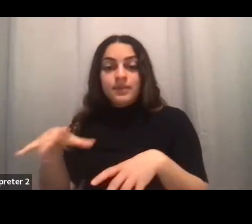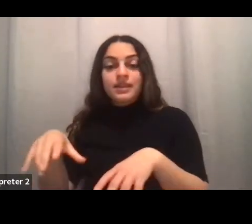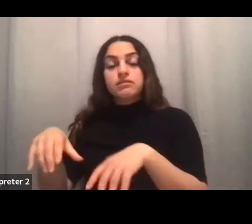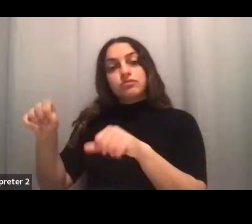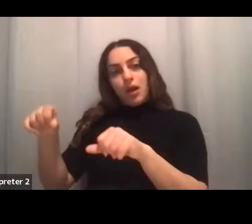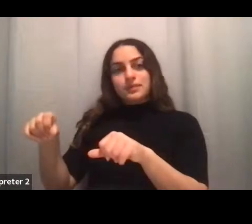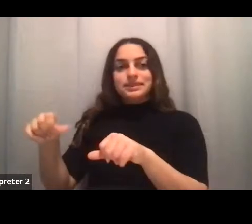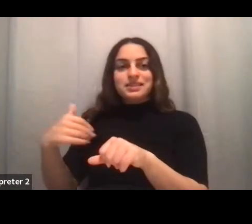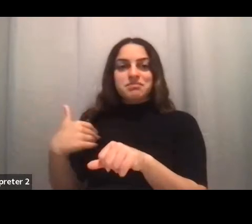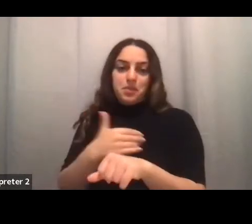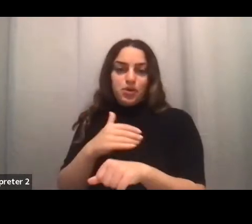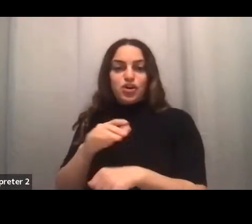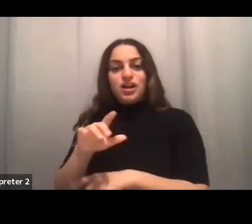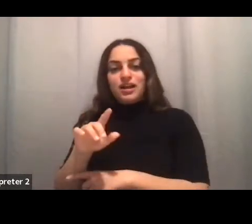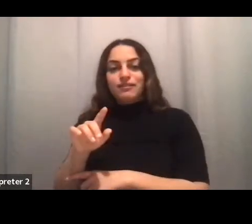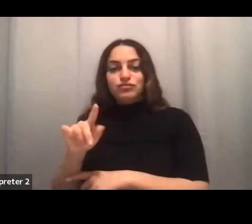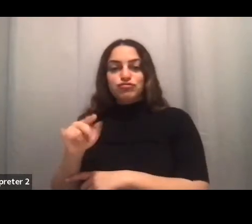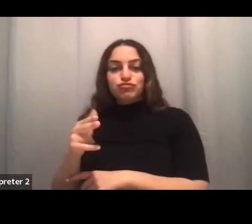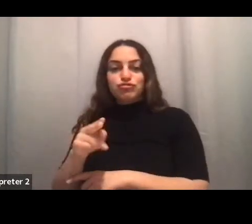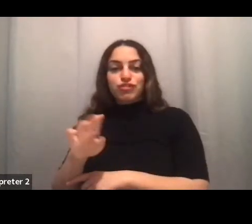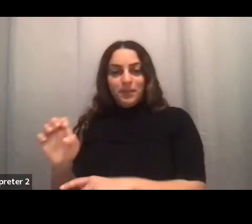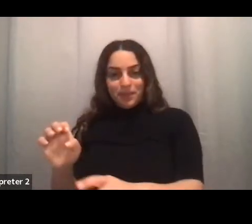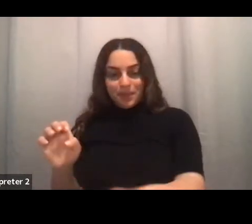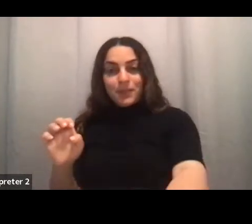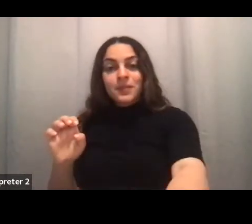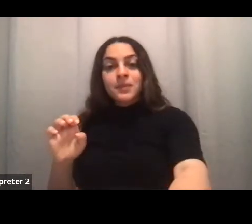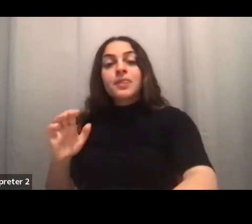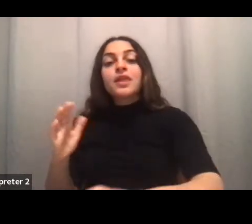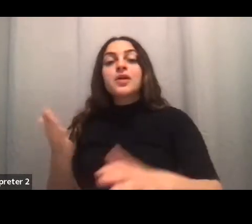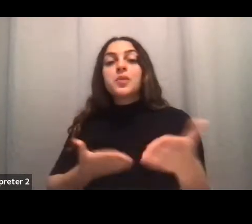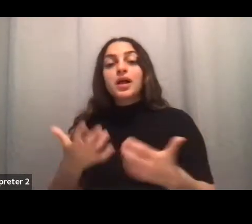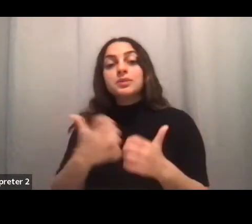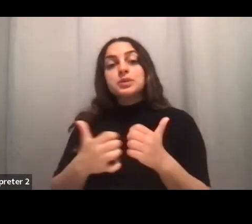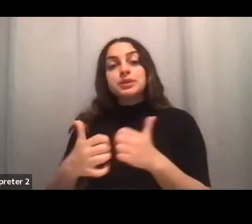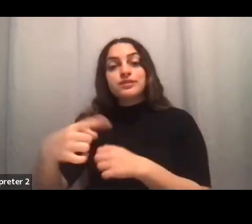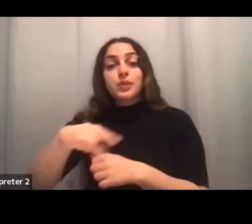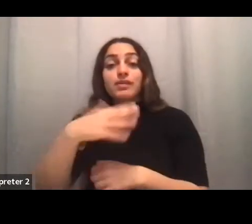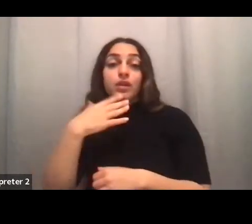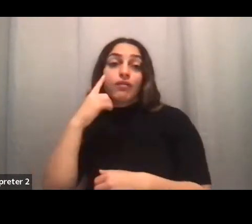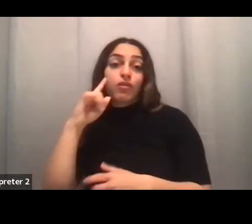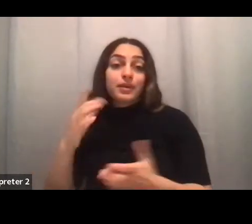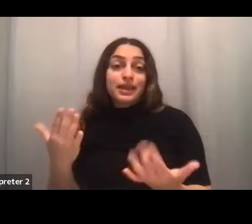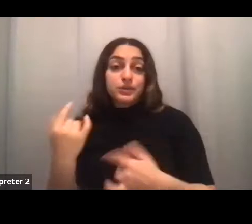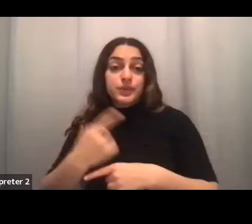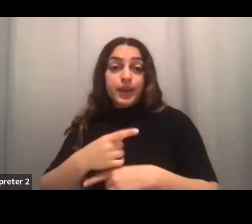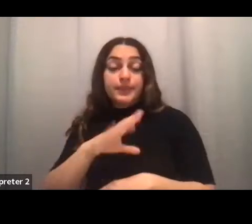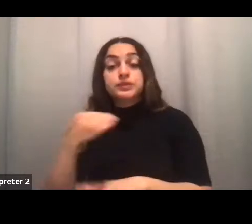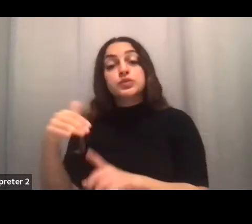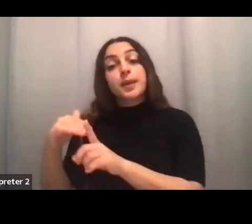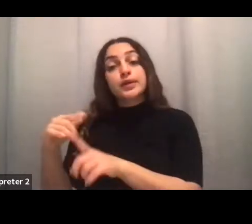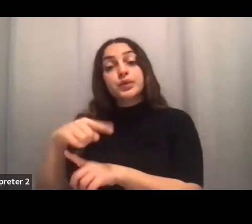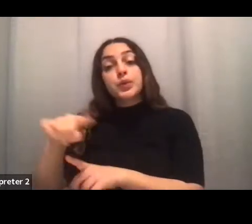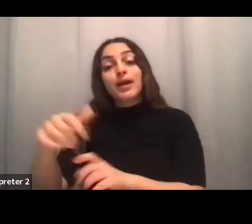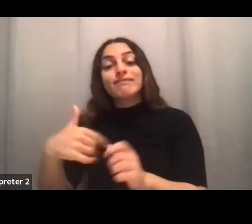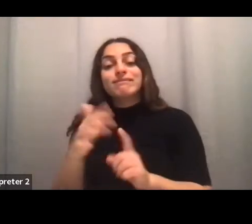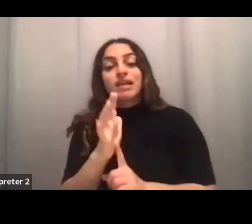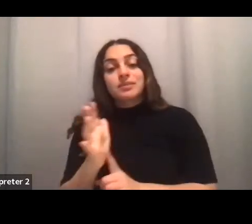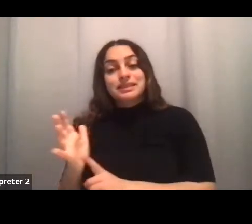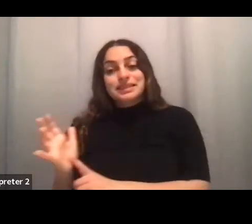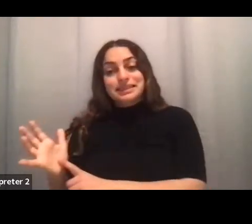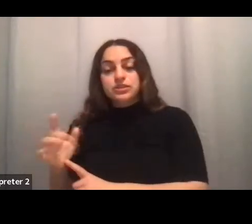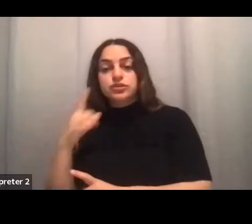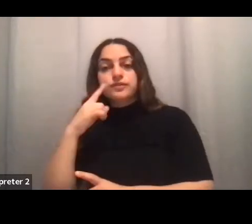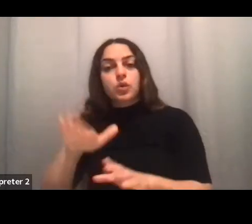welcome to each of you and thank you again uh for being here today as a reminder you each have five minutes for your opening